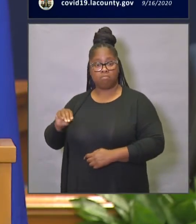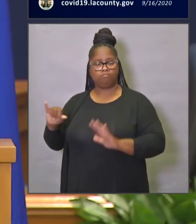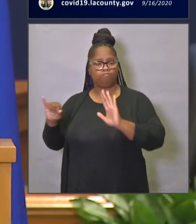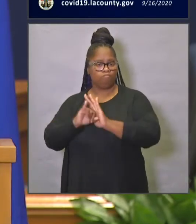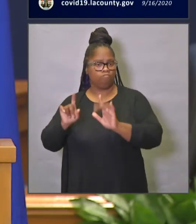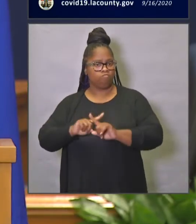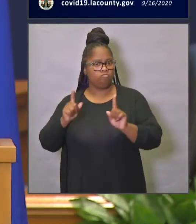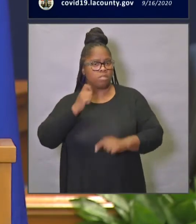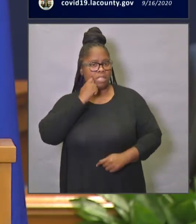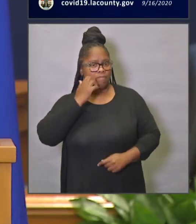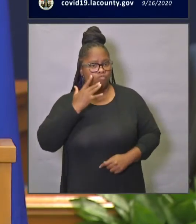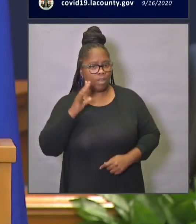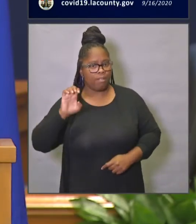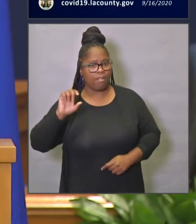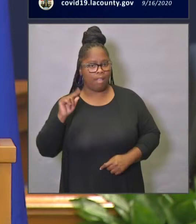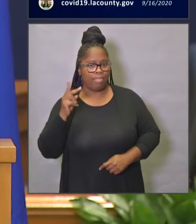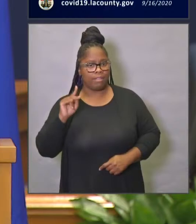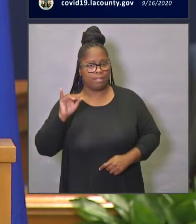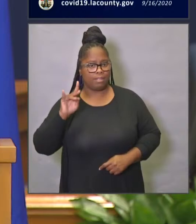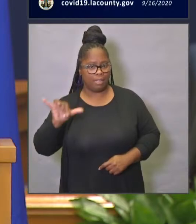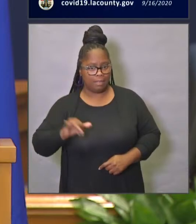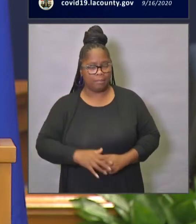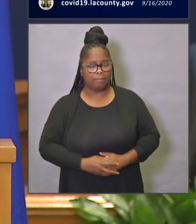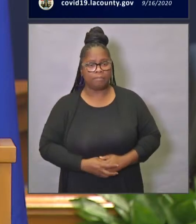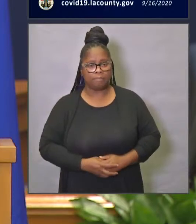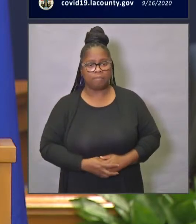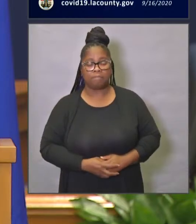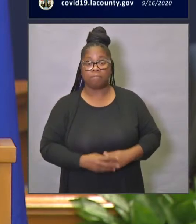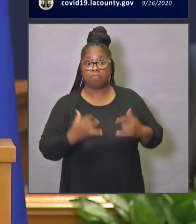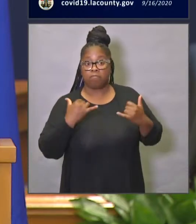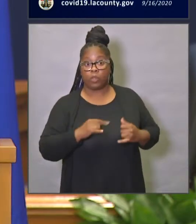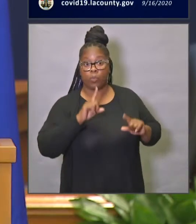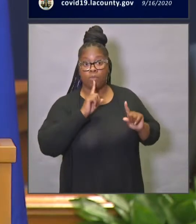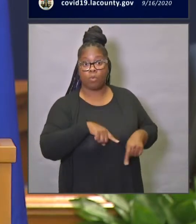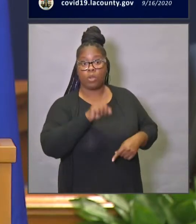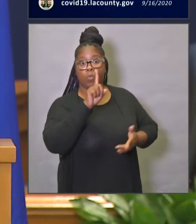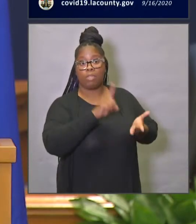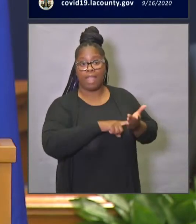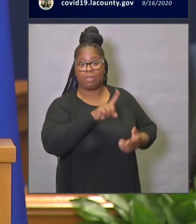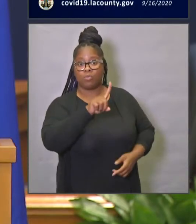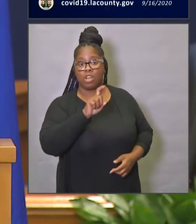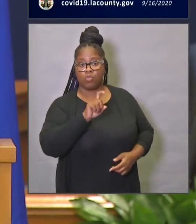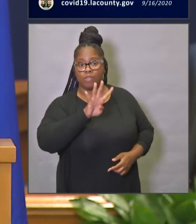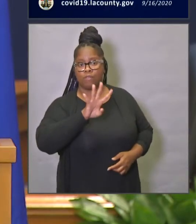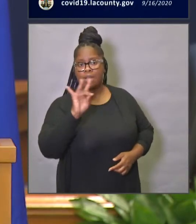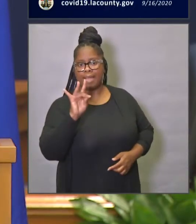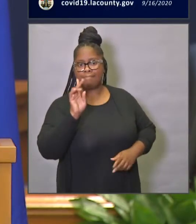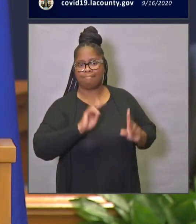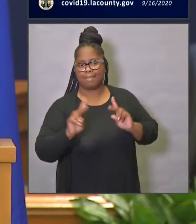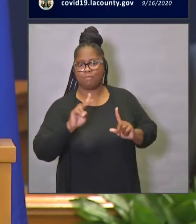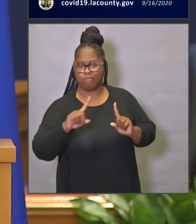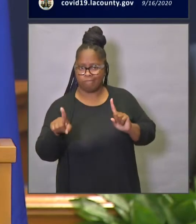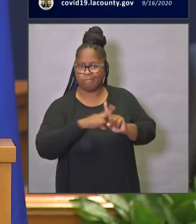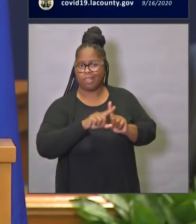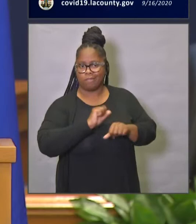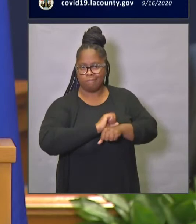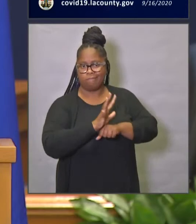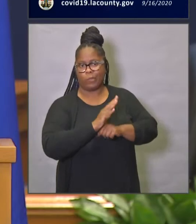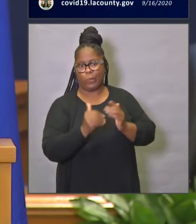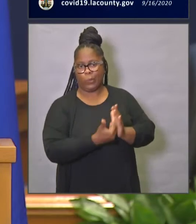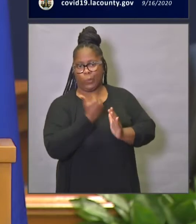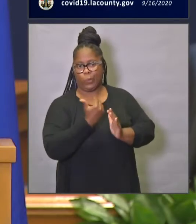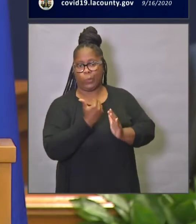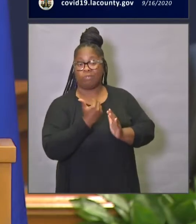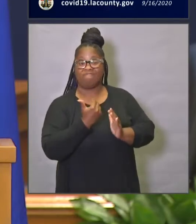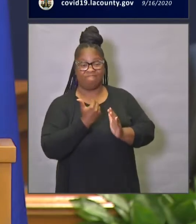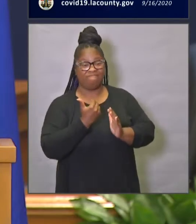identified with another race or ethnicity. We are reporting 1,148 new cases today, again, an indication